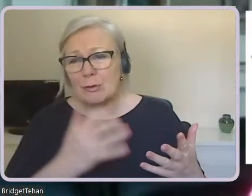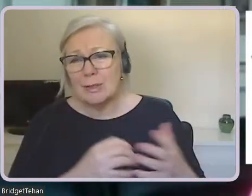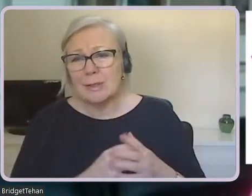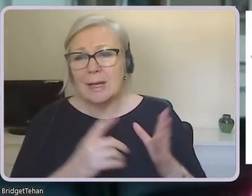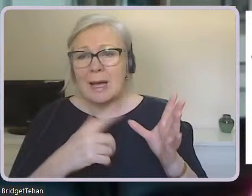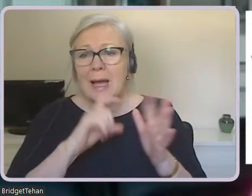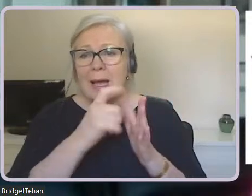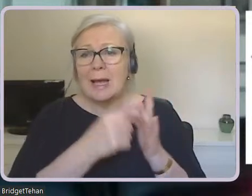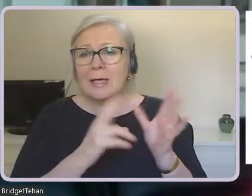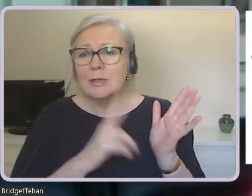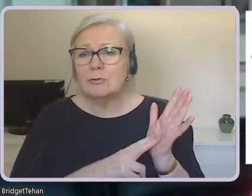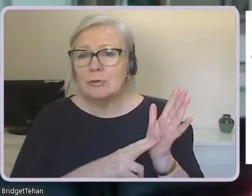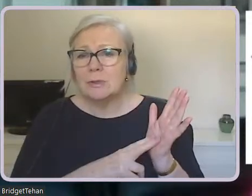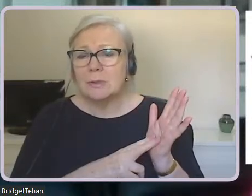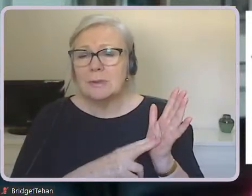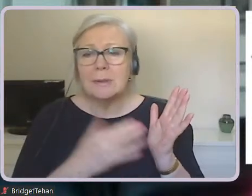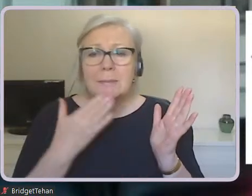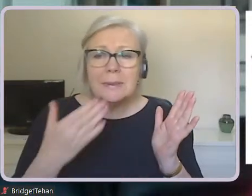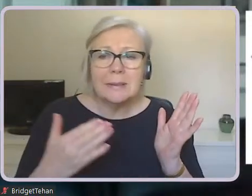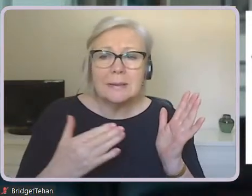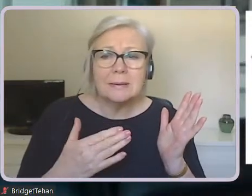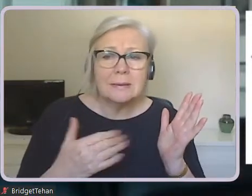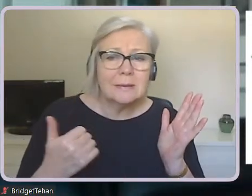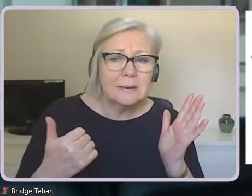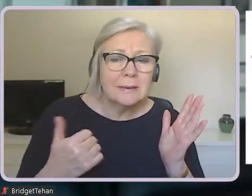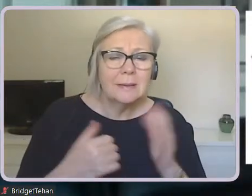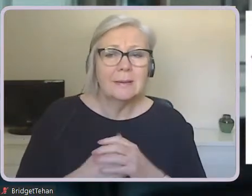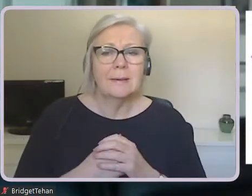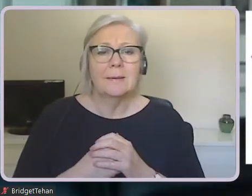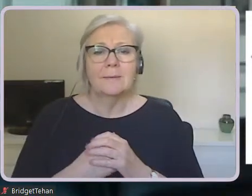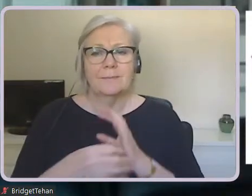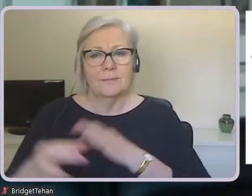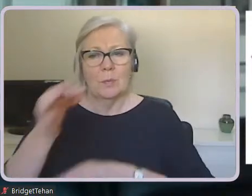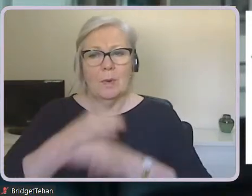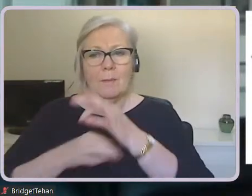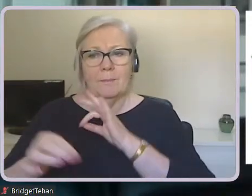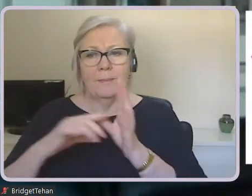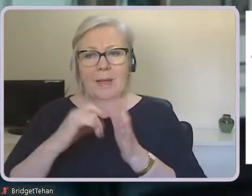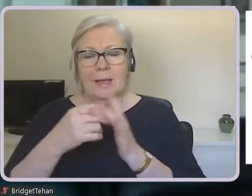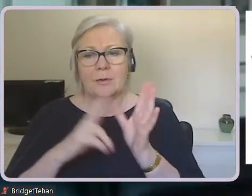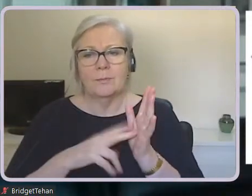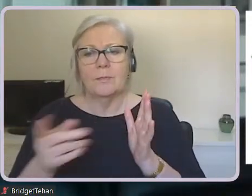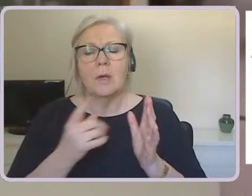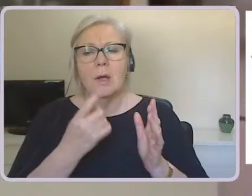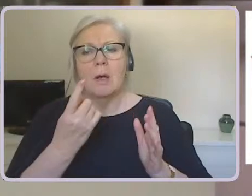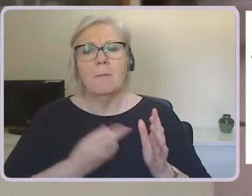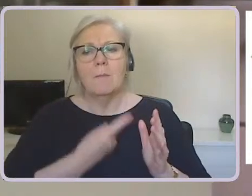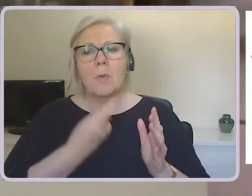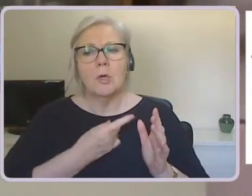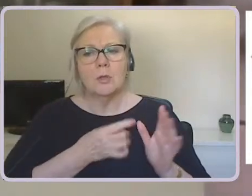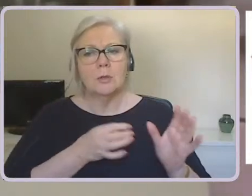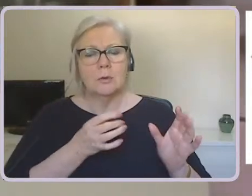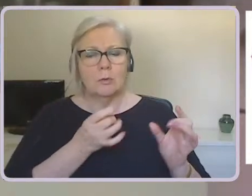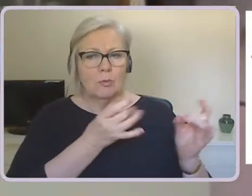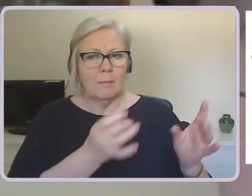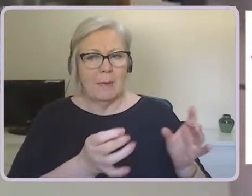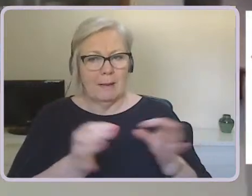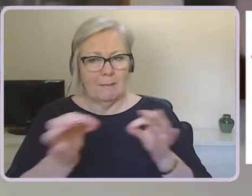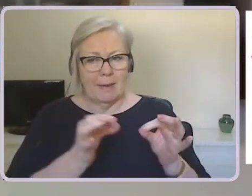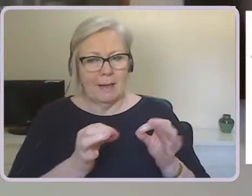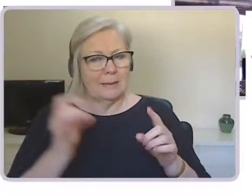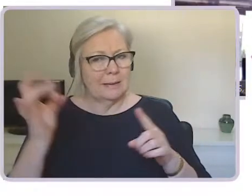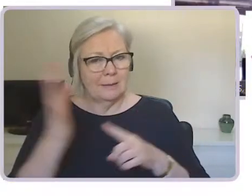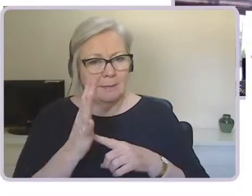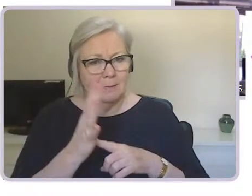going to do this for me. Thank you, Adrian. A personal preparedness plan is essential. However, doesn't it